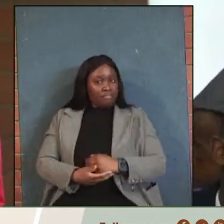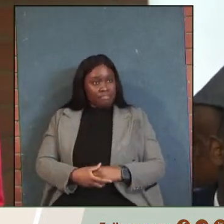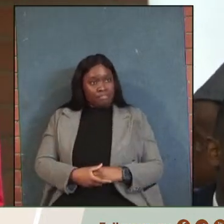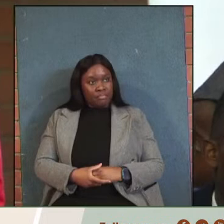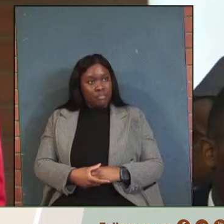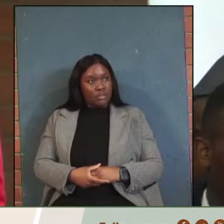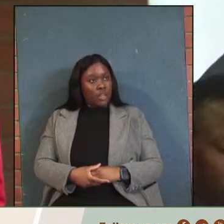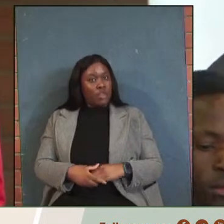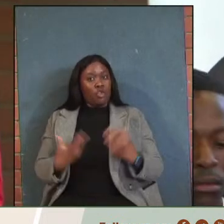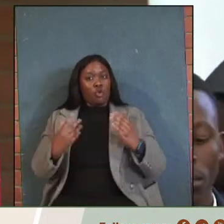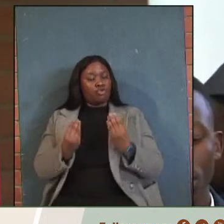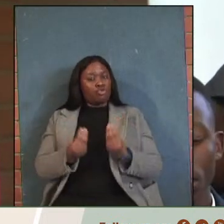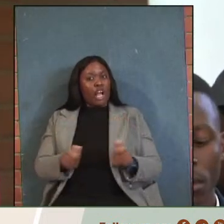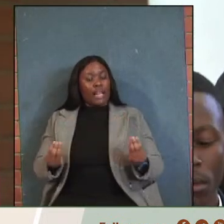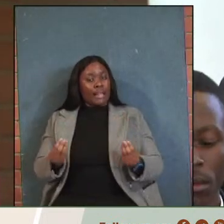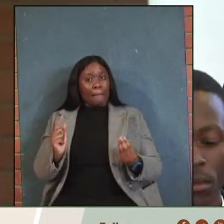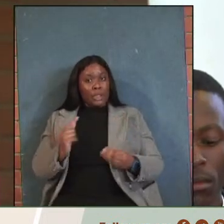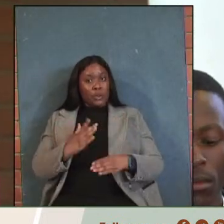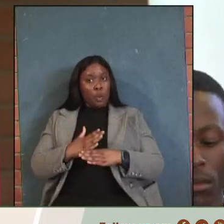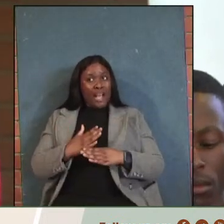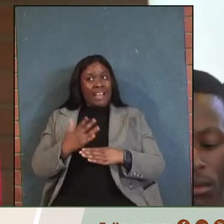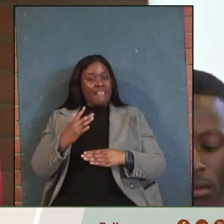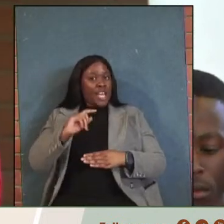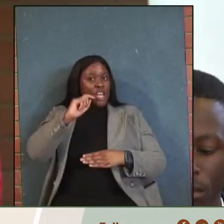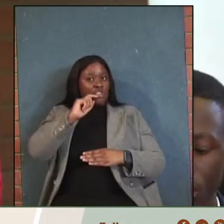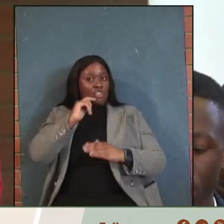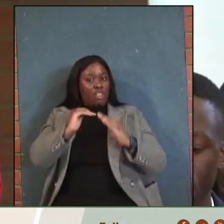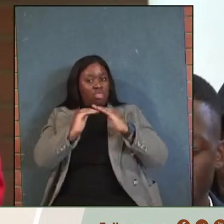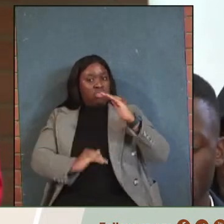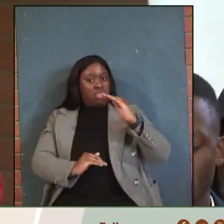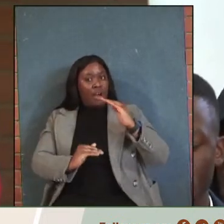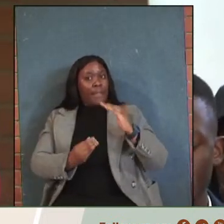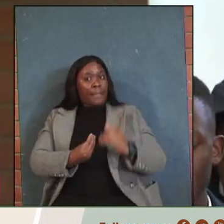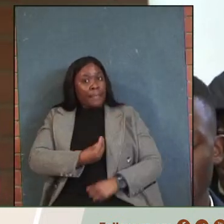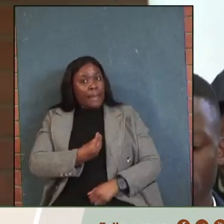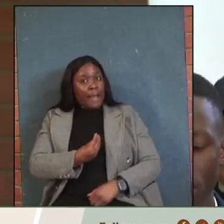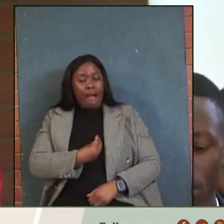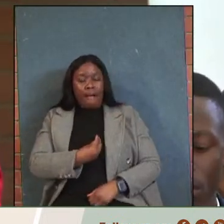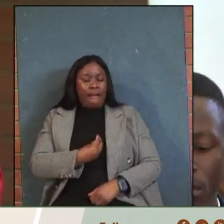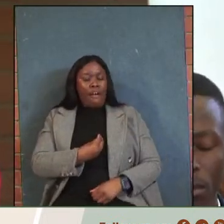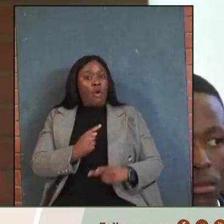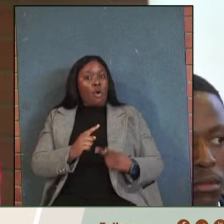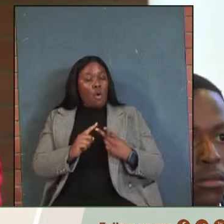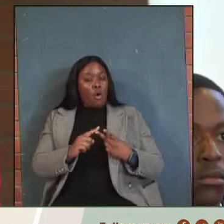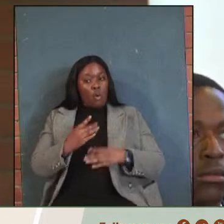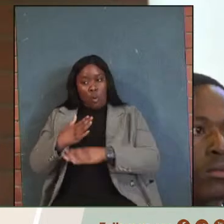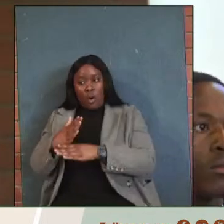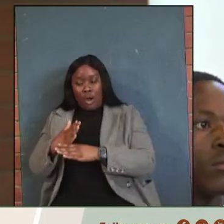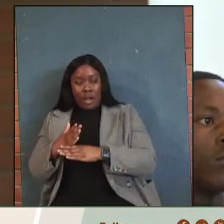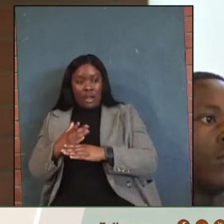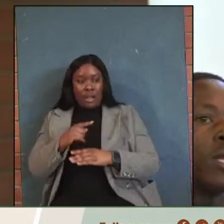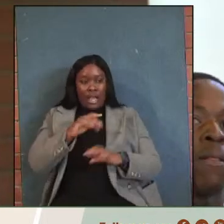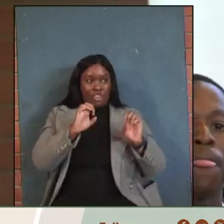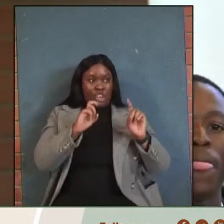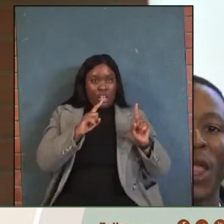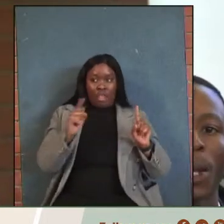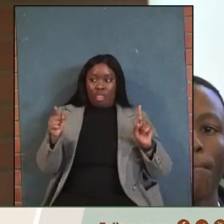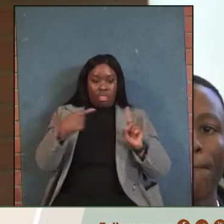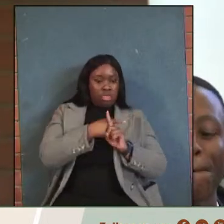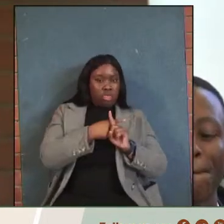child should work when underage or do work that would interfere with his or her education or